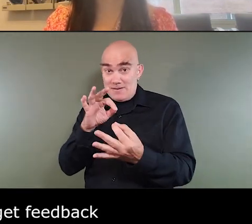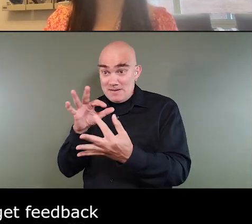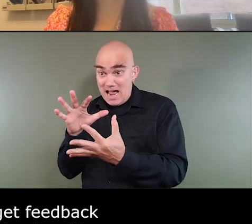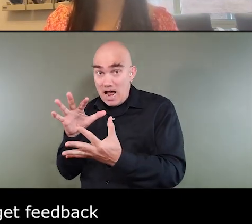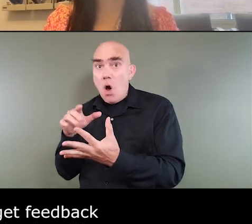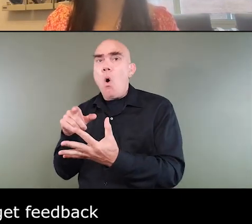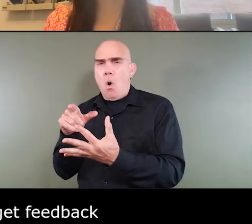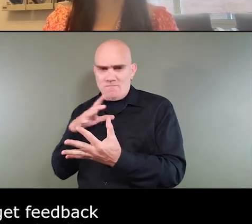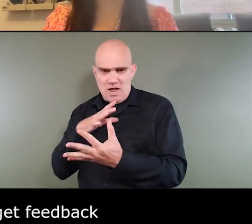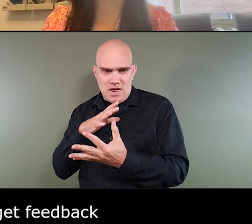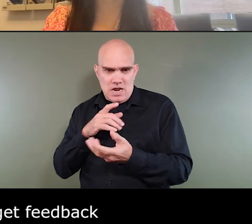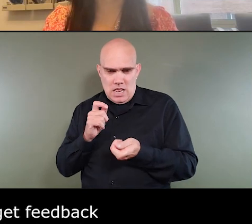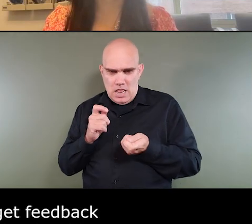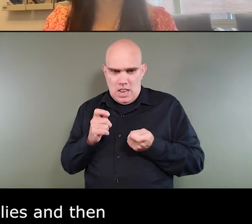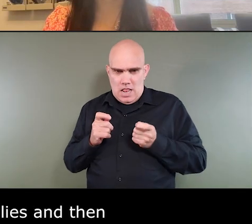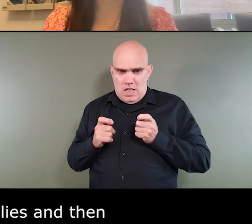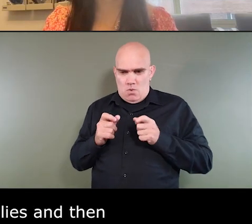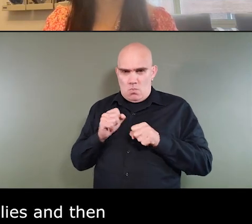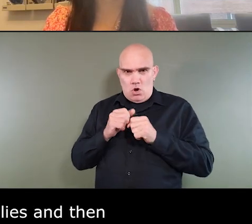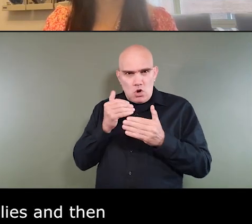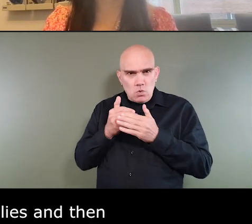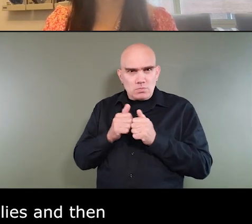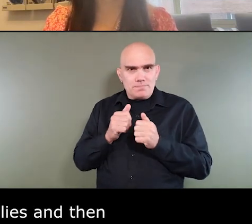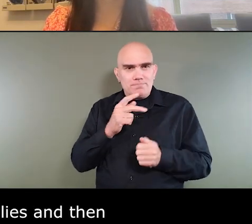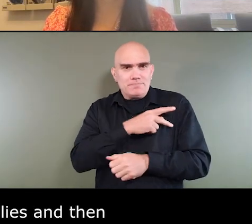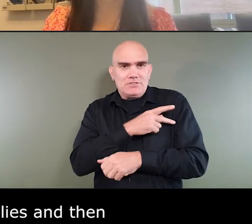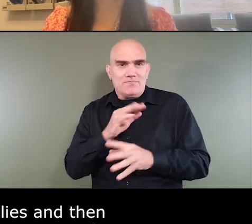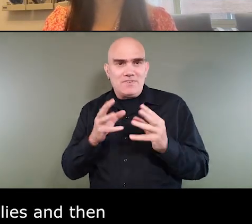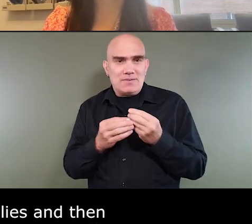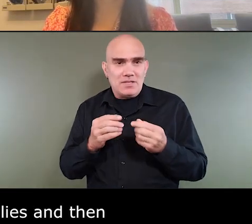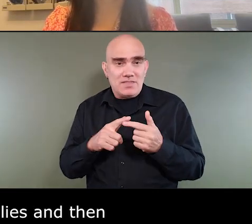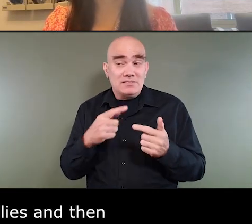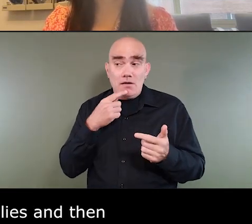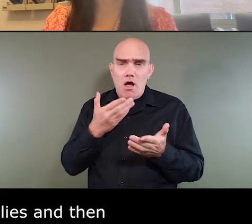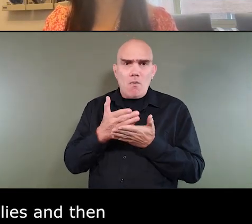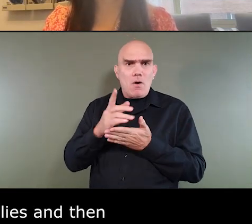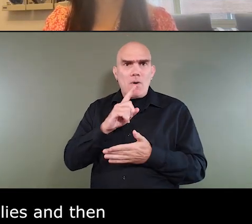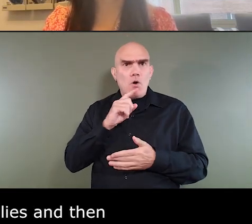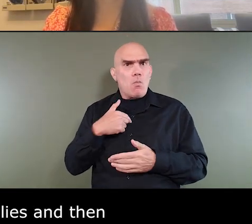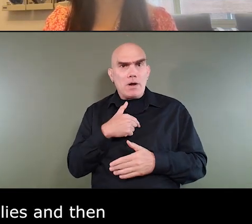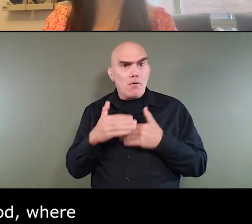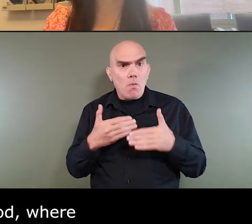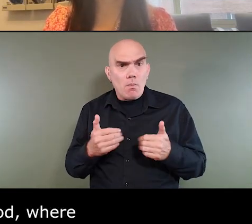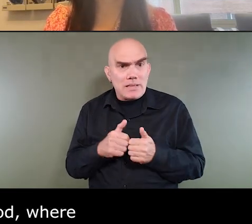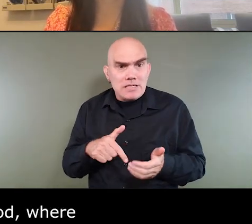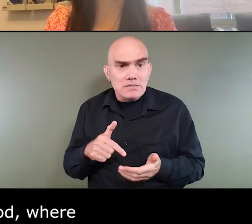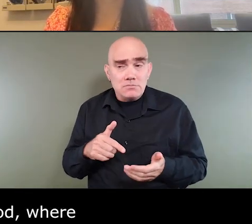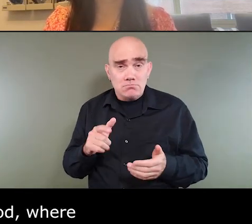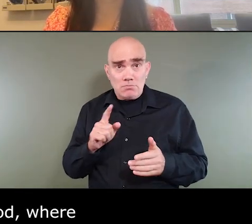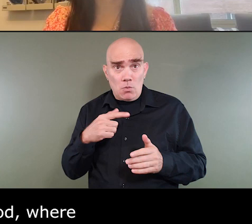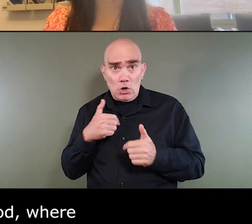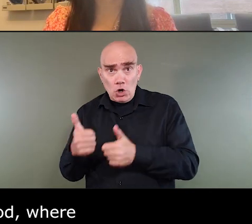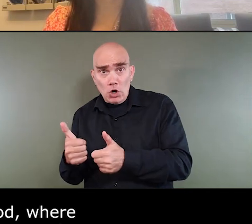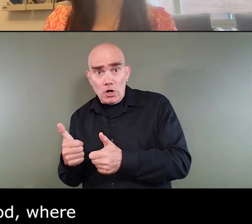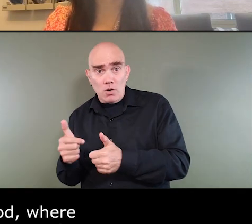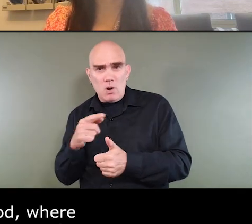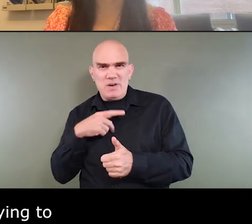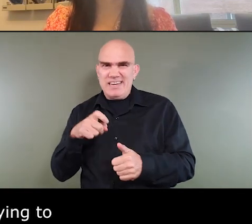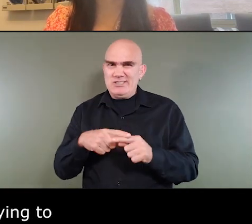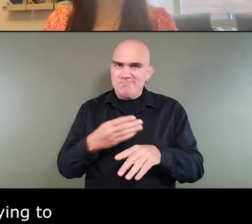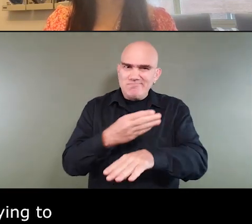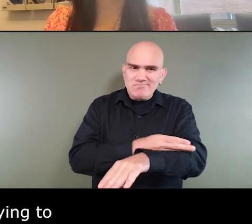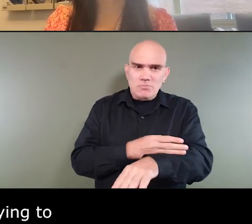get feedback, and we work very closely with the patients and families, and then say, all right, well, where are we good? Where do we need to do